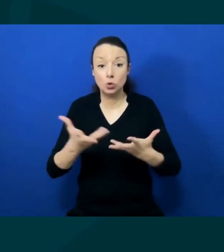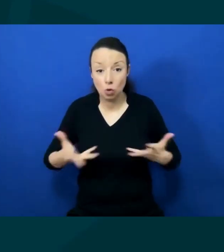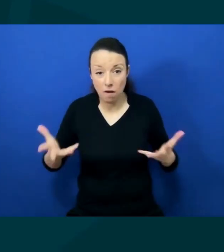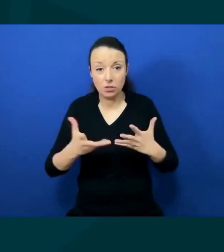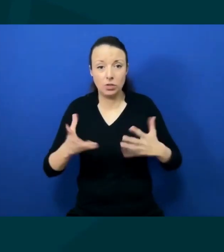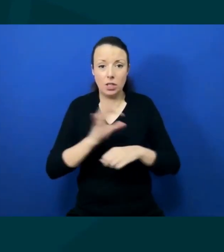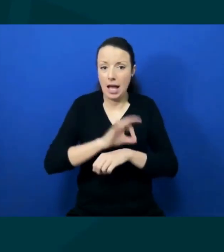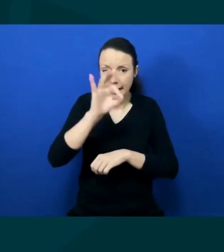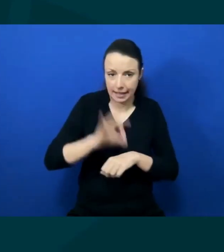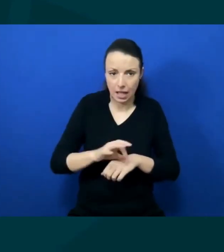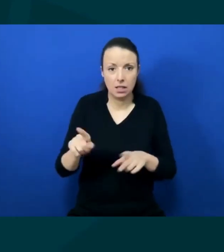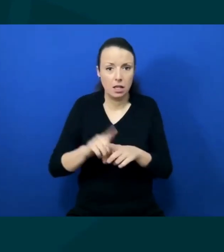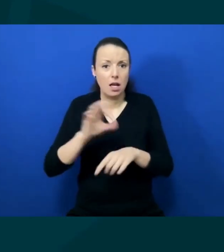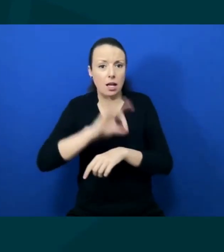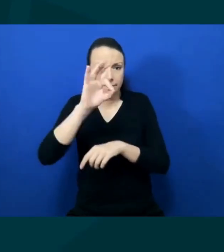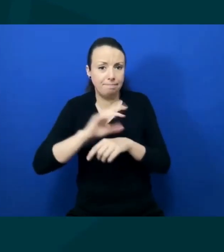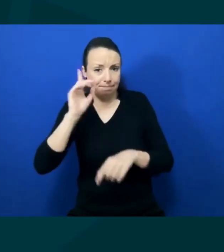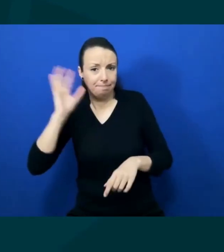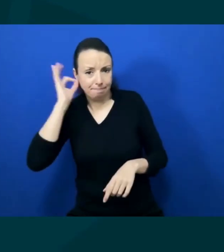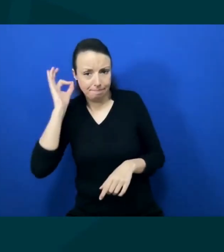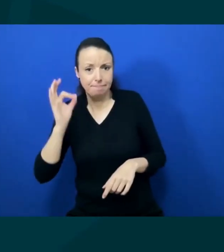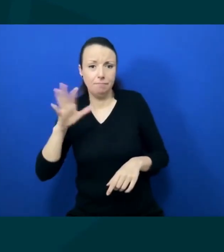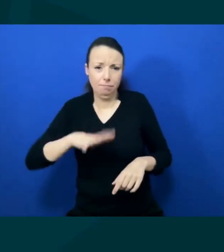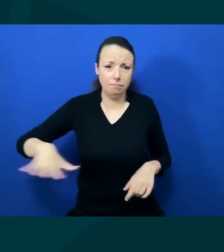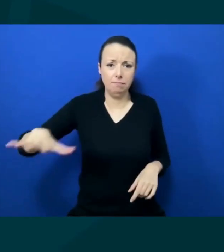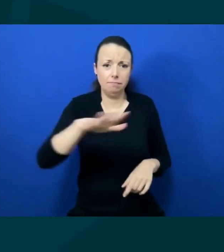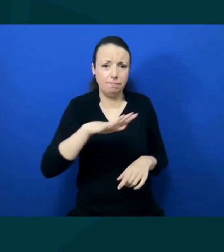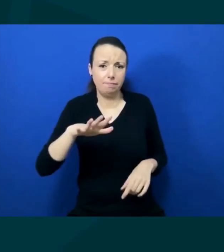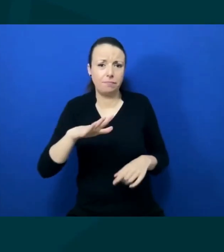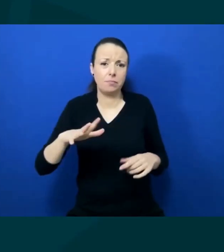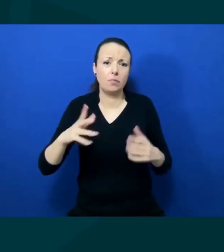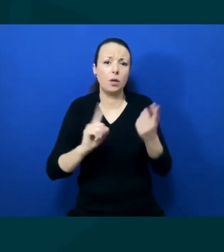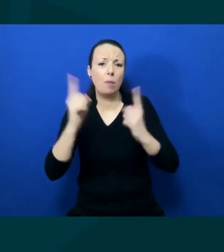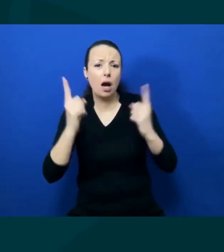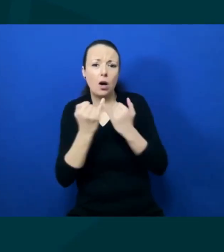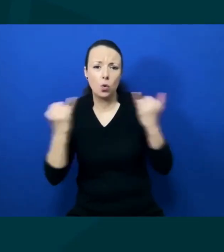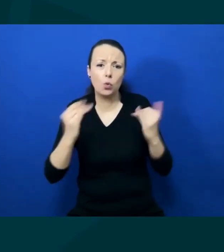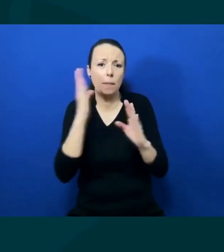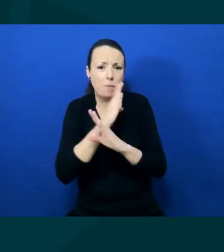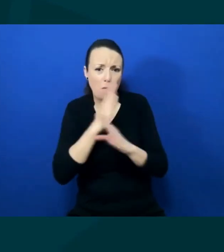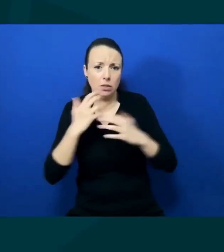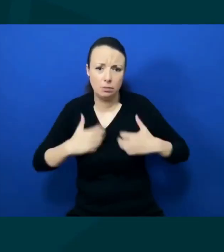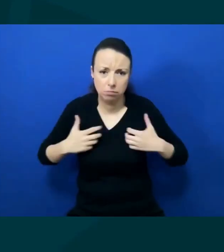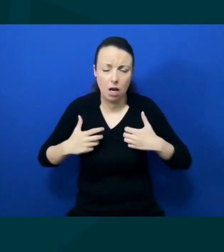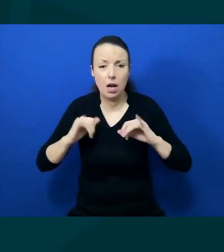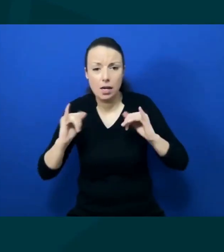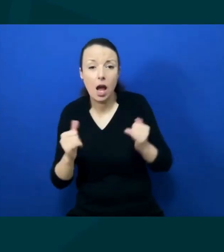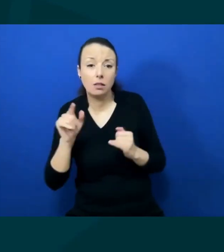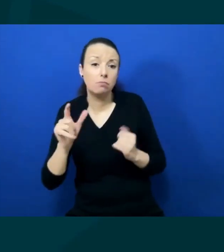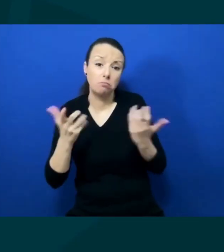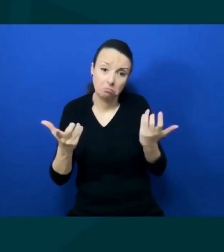was the association of architects and landscape architects who undertake